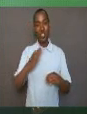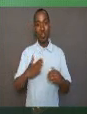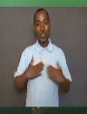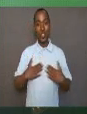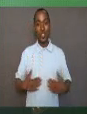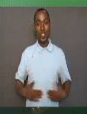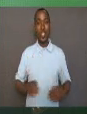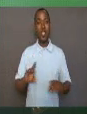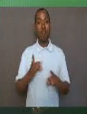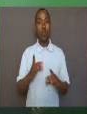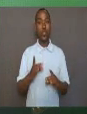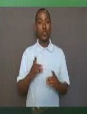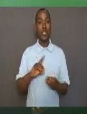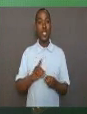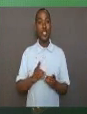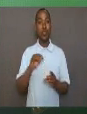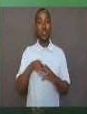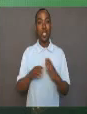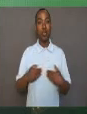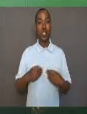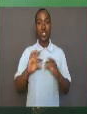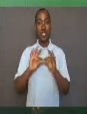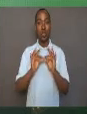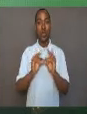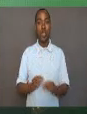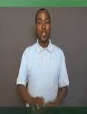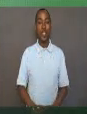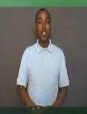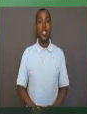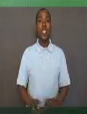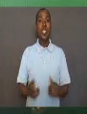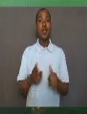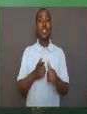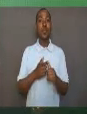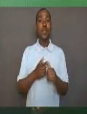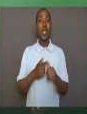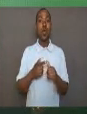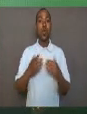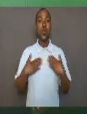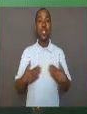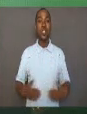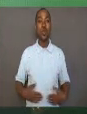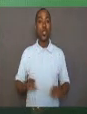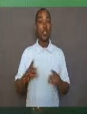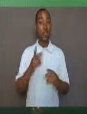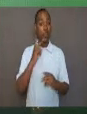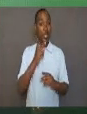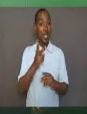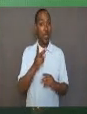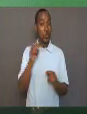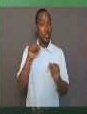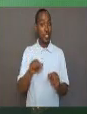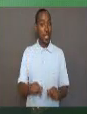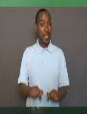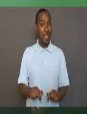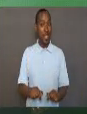are involved in the system. The first part of the body we will focus on